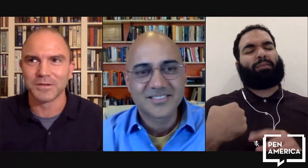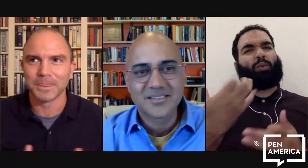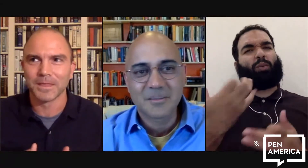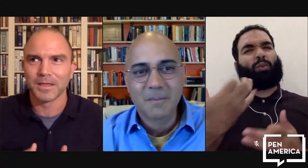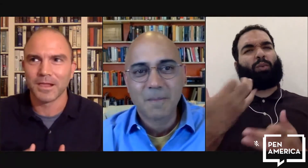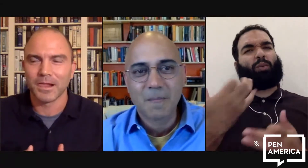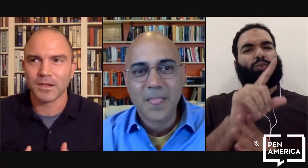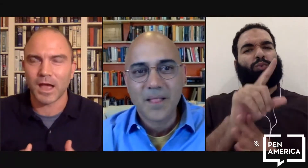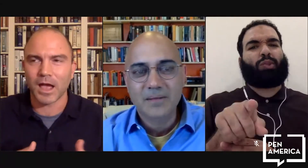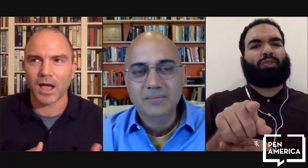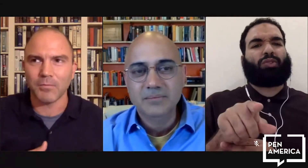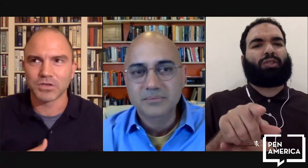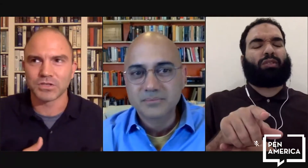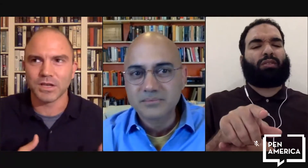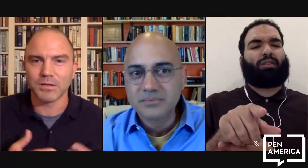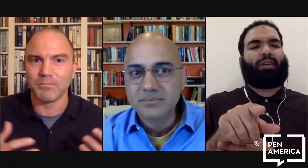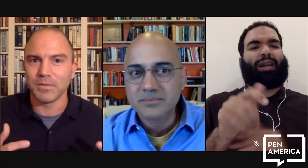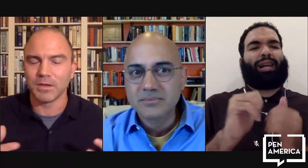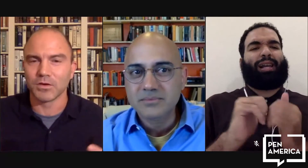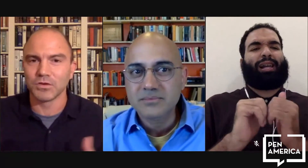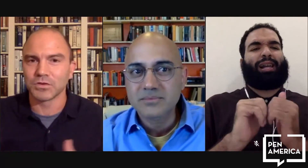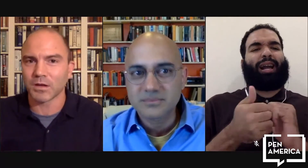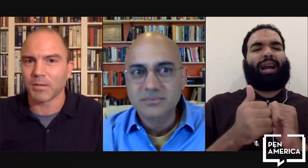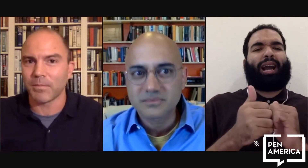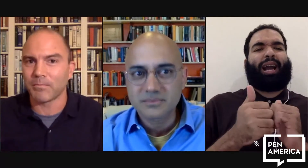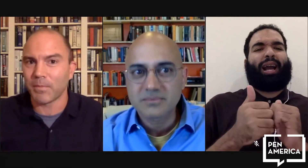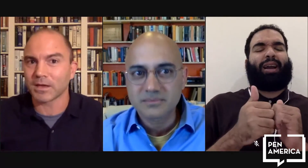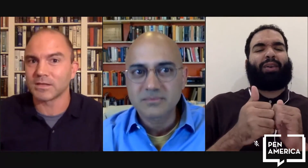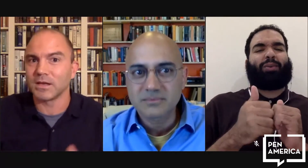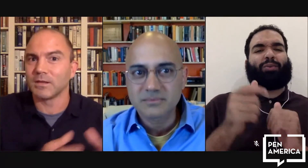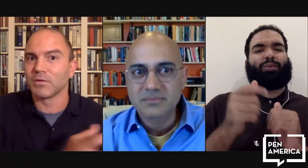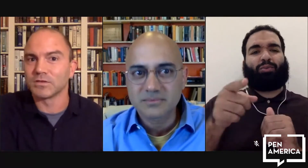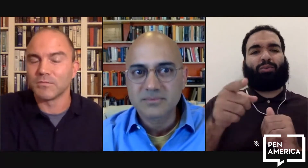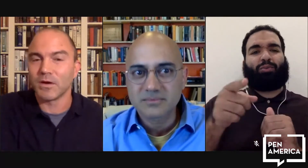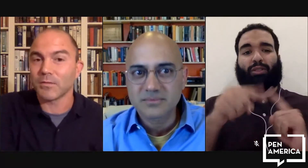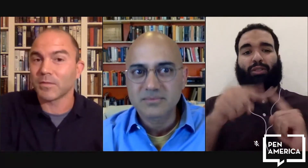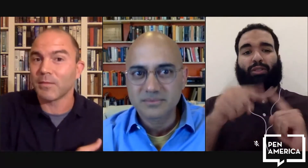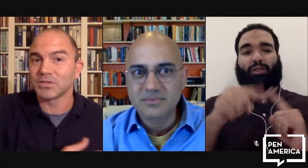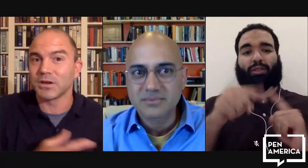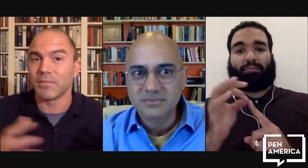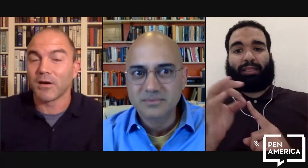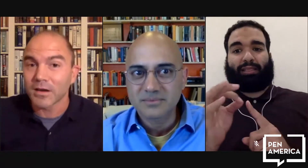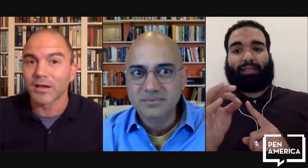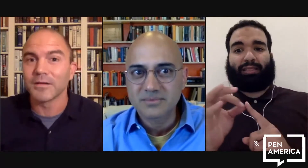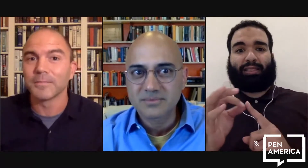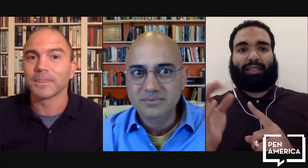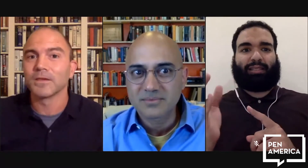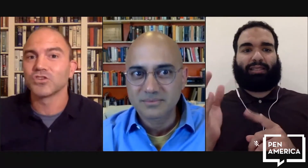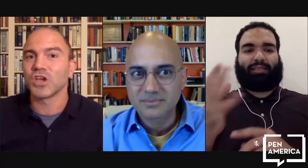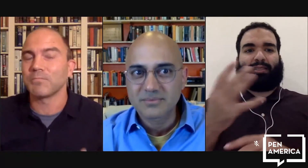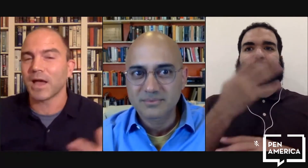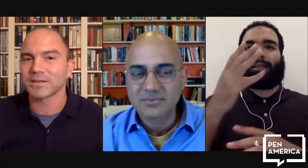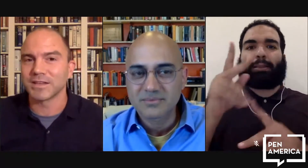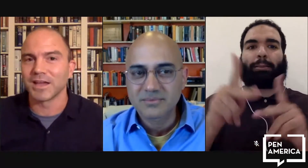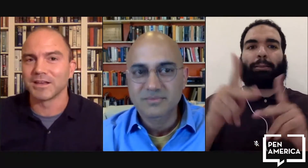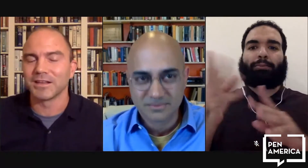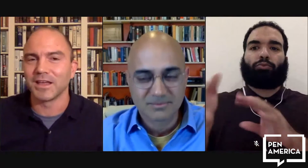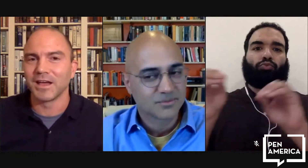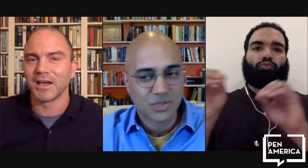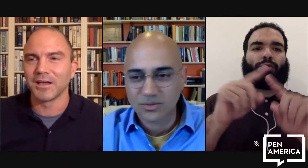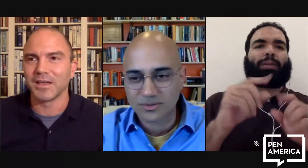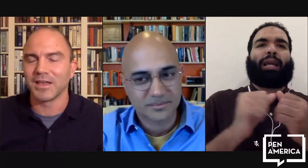essentially how much did, you talk about Pakistani immigrants to America, but how much did America shape